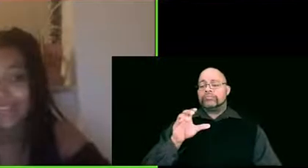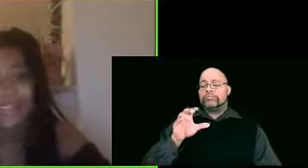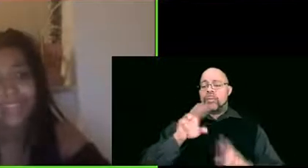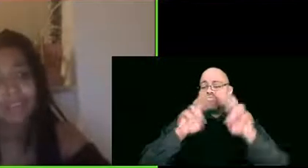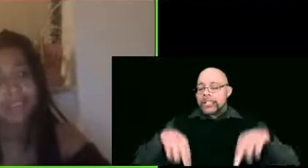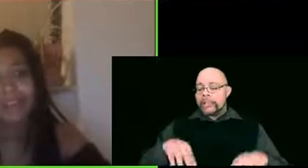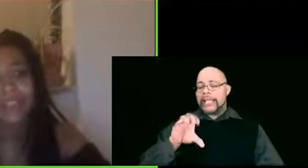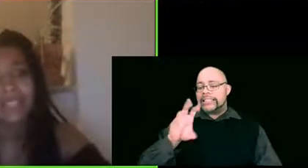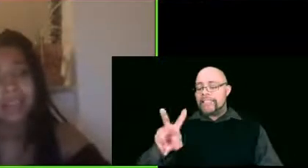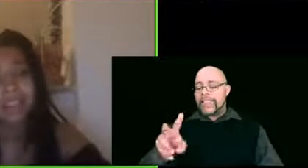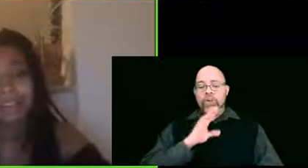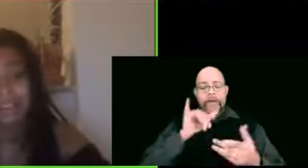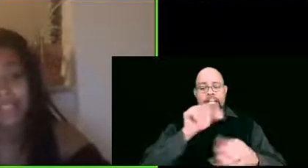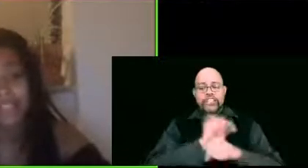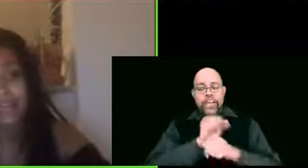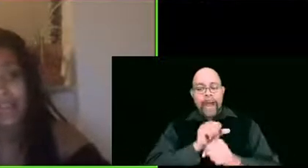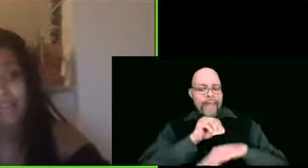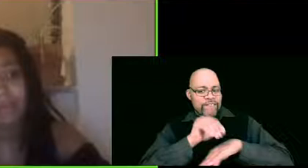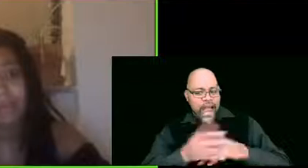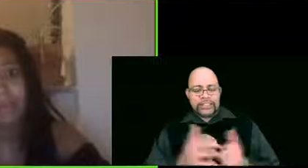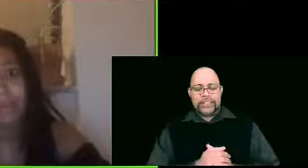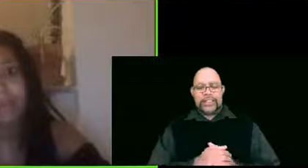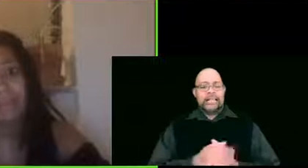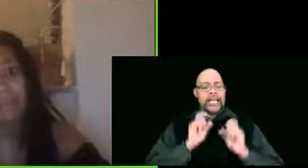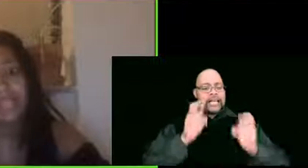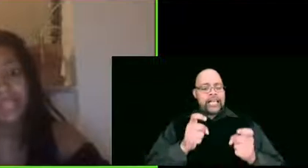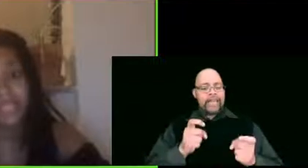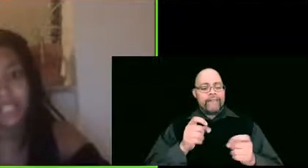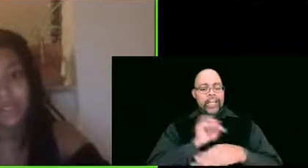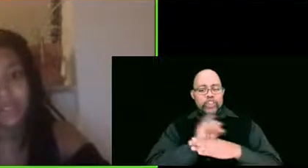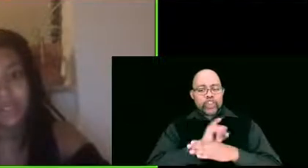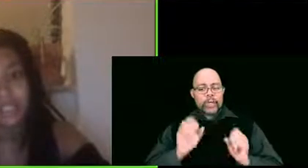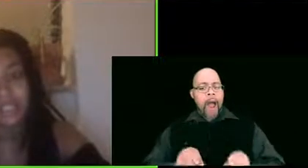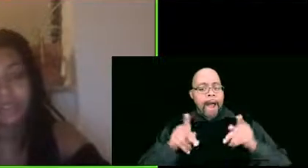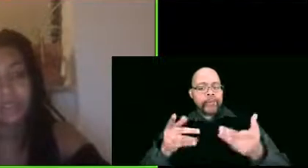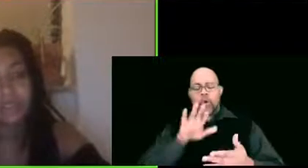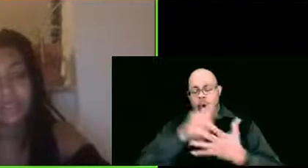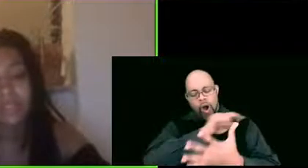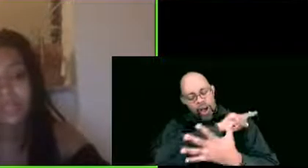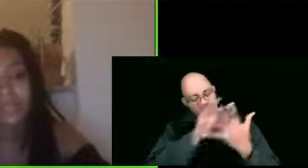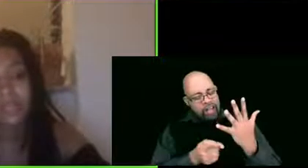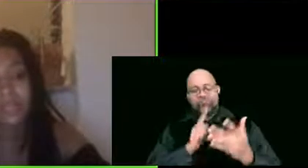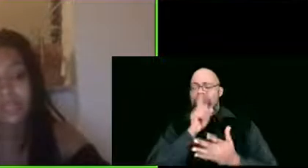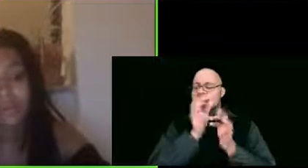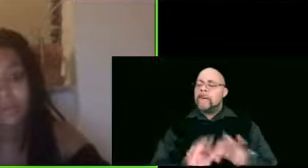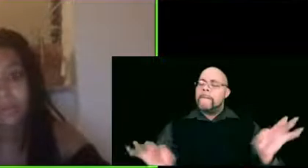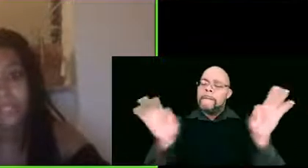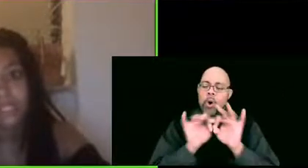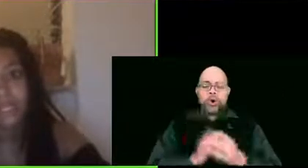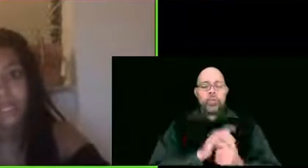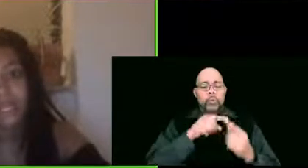someone's CV, give them advice about that career, that job they have coming up, providing internship opportunities. All of those things are